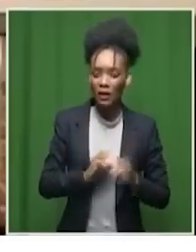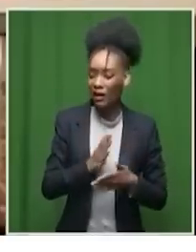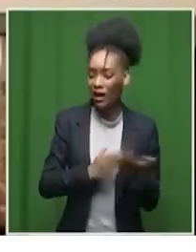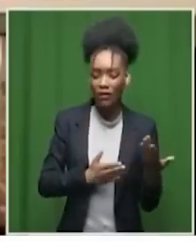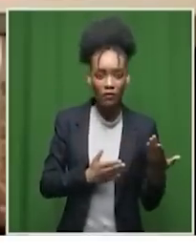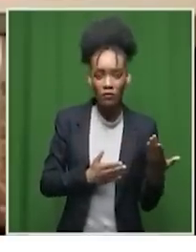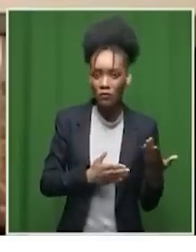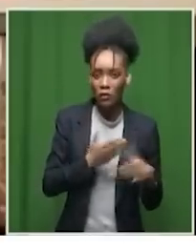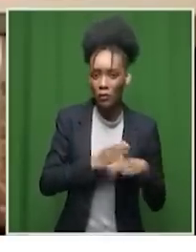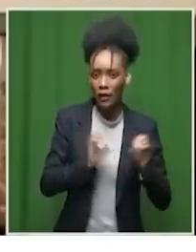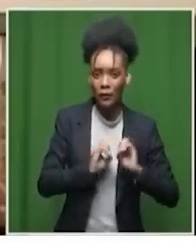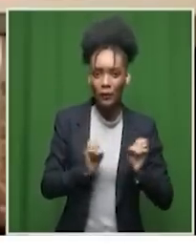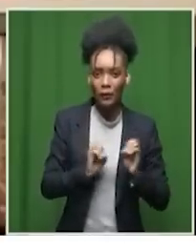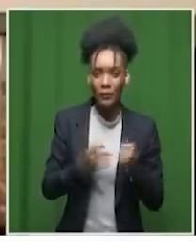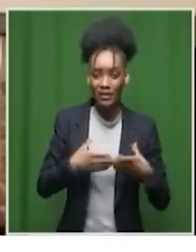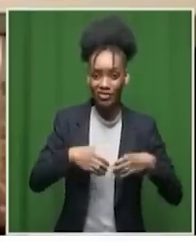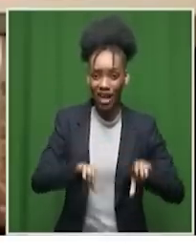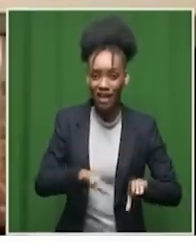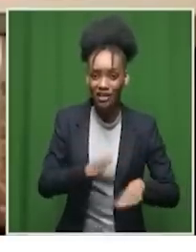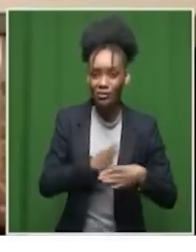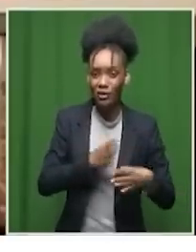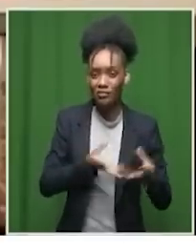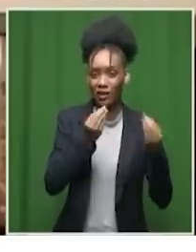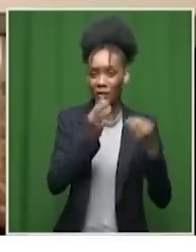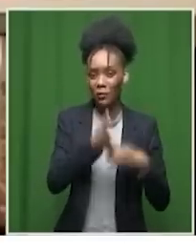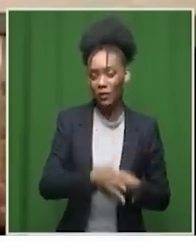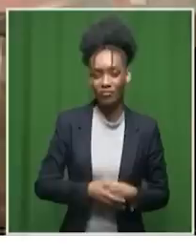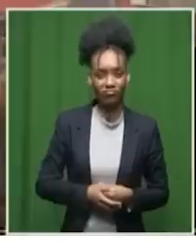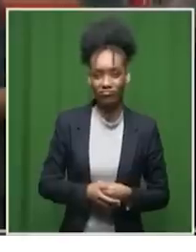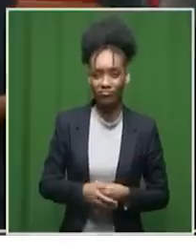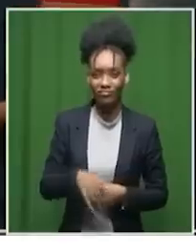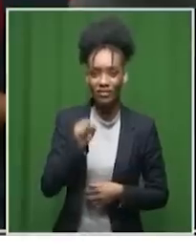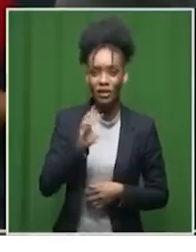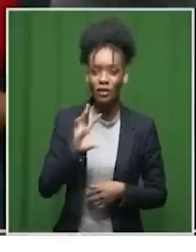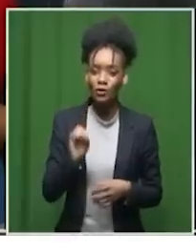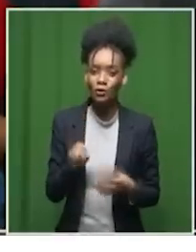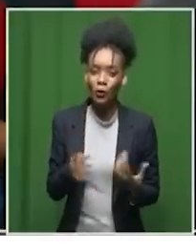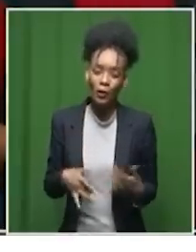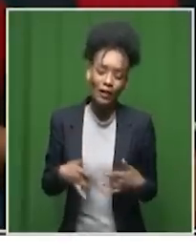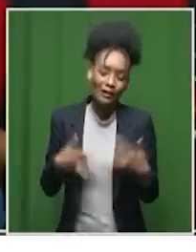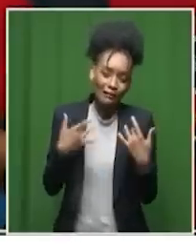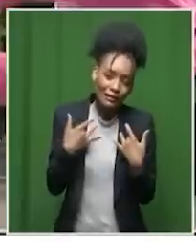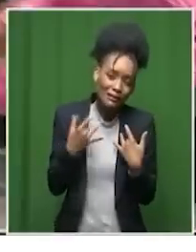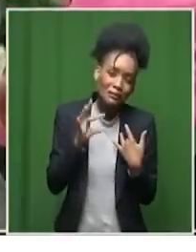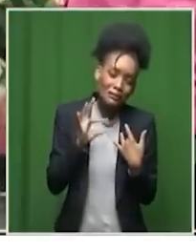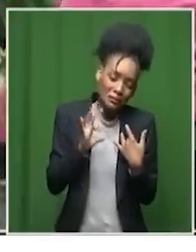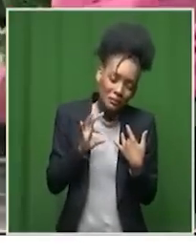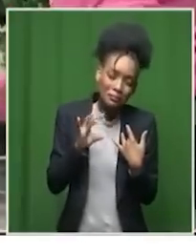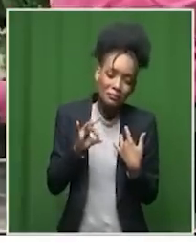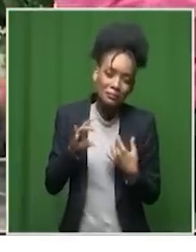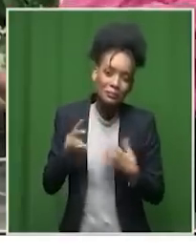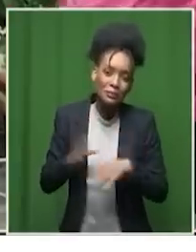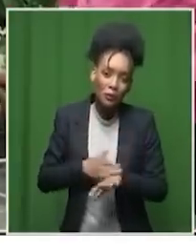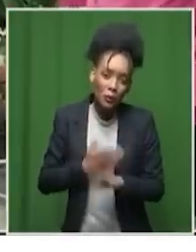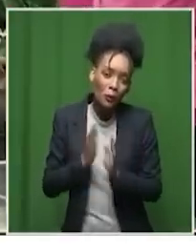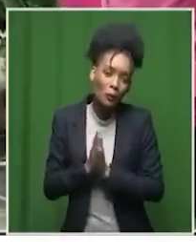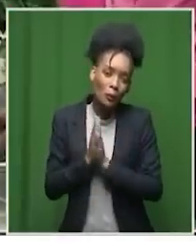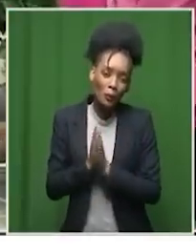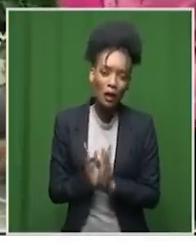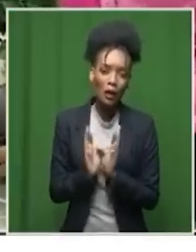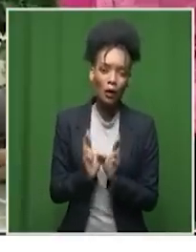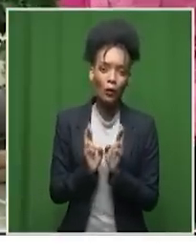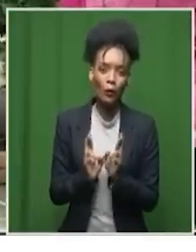ever finding employment. So they live from one day to the other, praying and hoping that they can find food the next